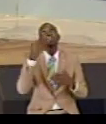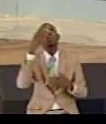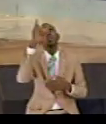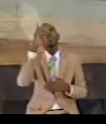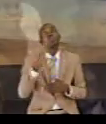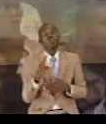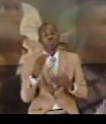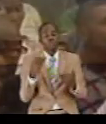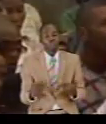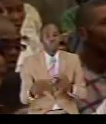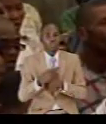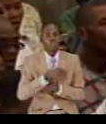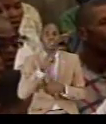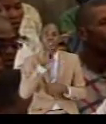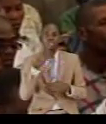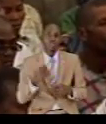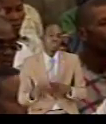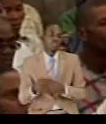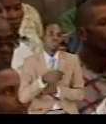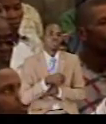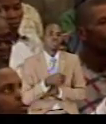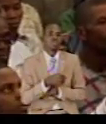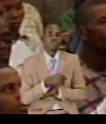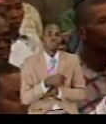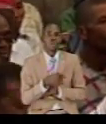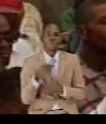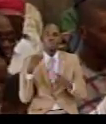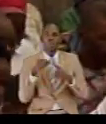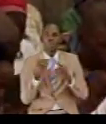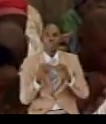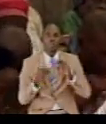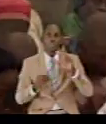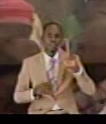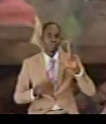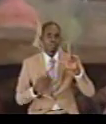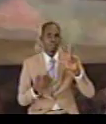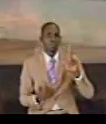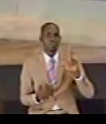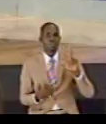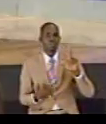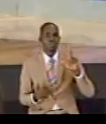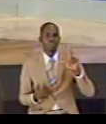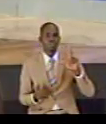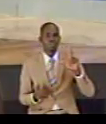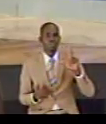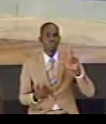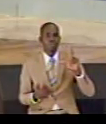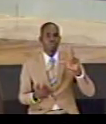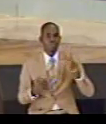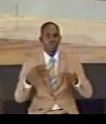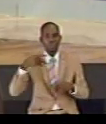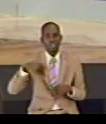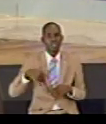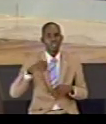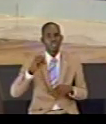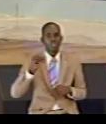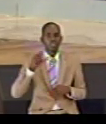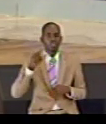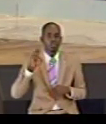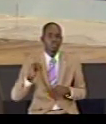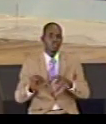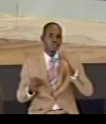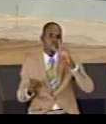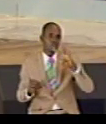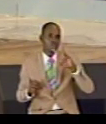is the day. We're coming to point number 3 now. And we're coming to Psalm 42.